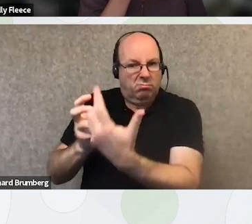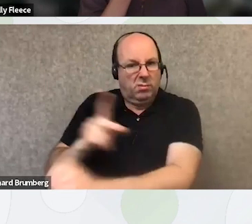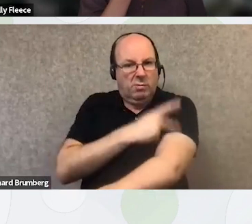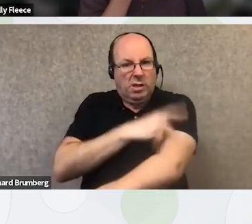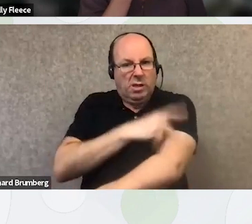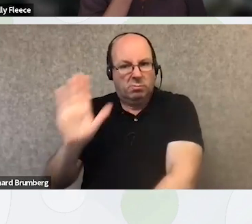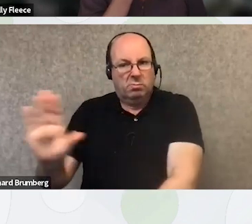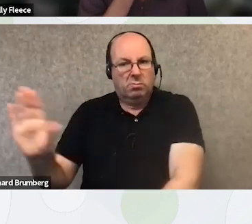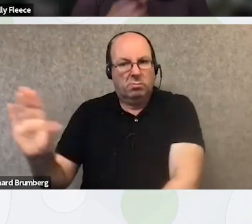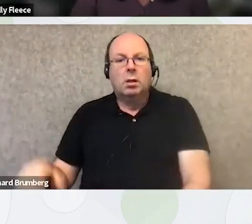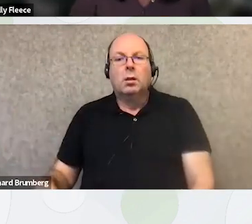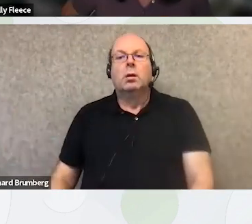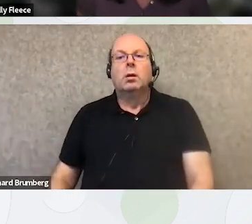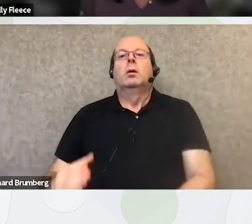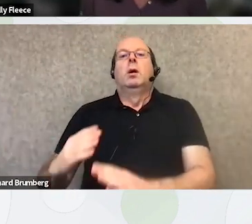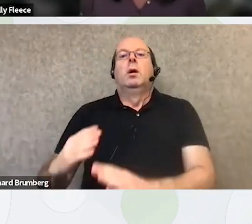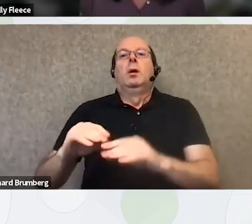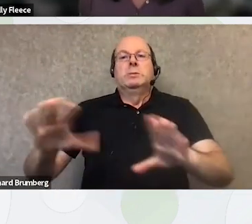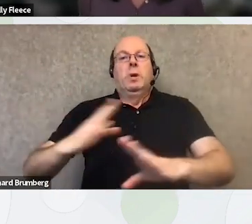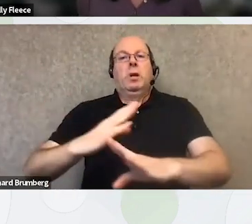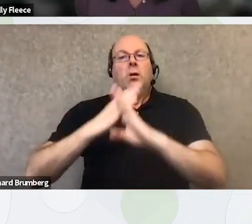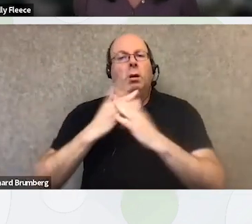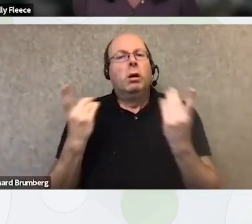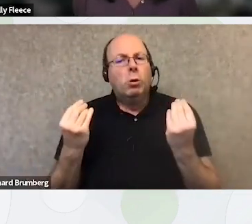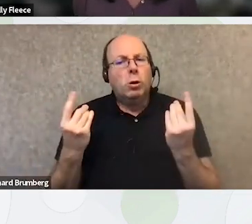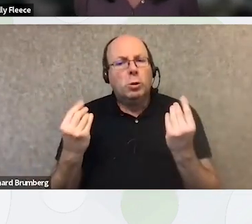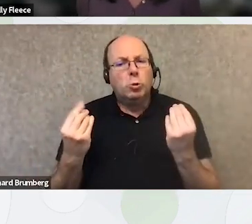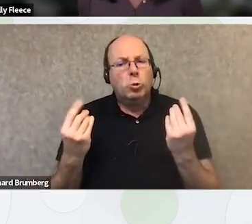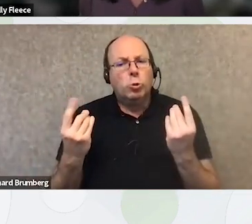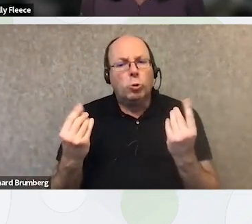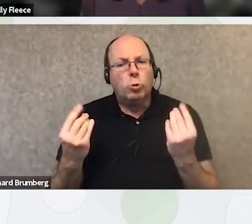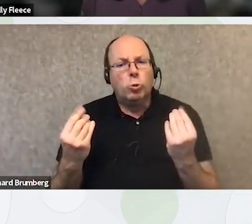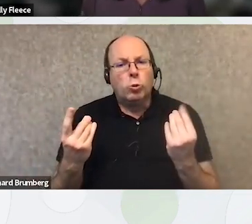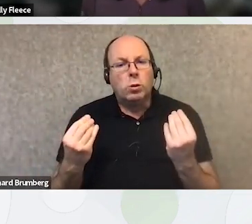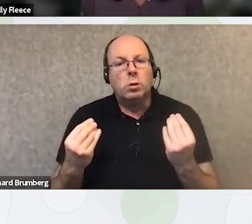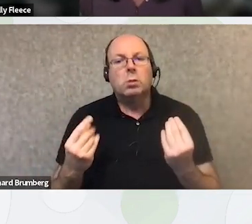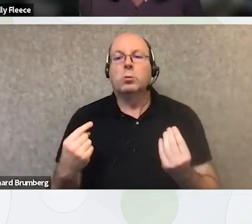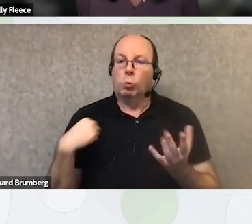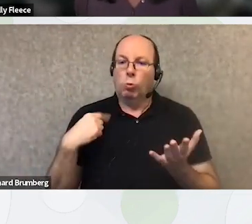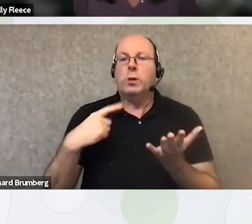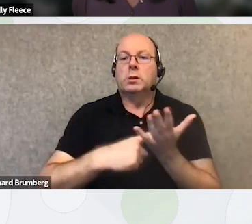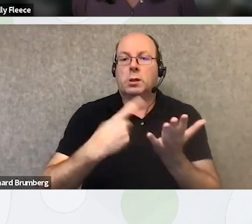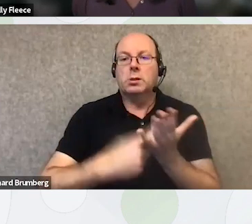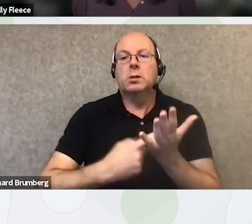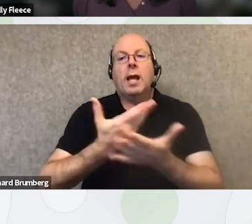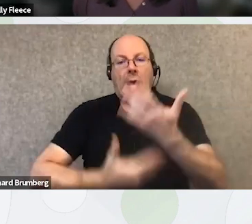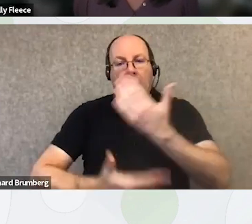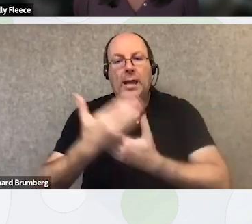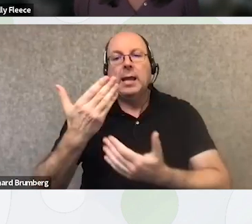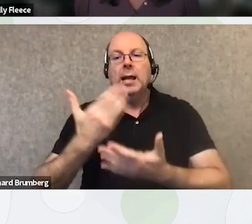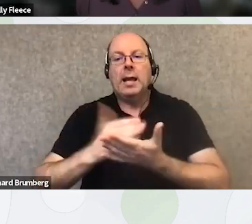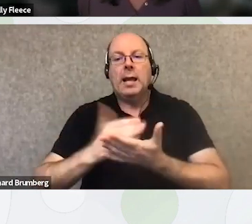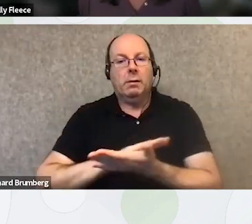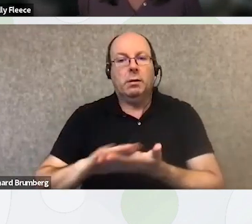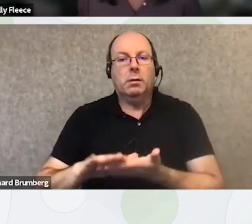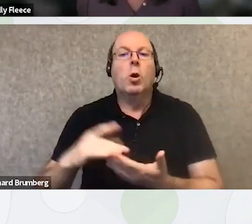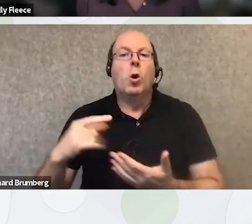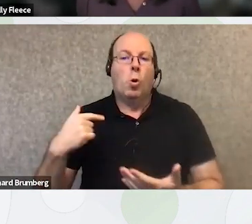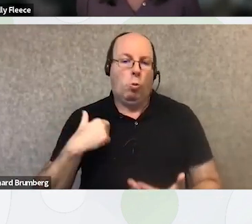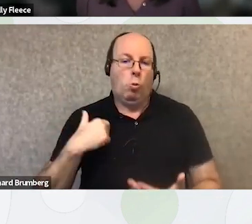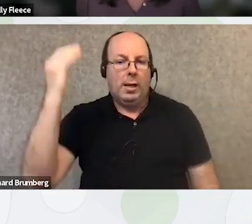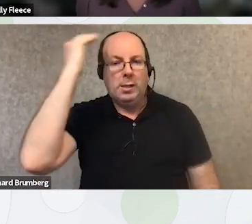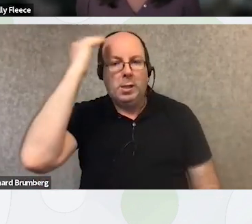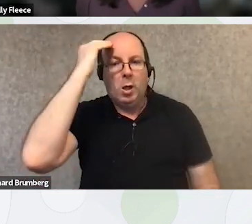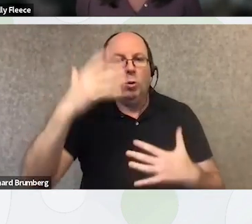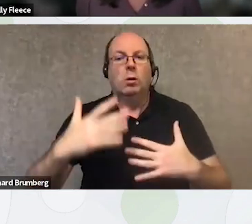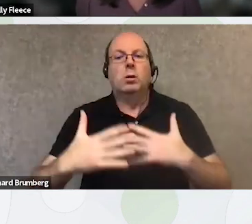So how do we stop the spread of these respiratory viruses? So we've talked a lot about hand hygiene. I think we are all very familiar with